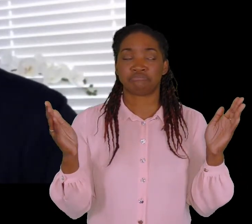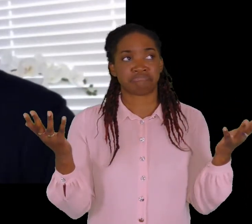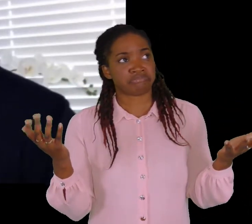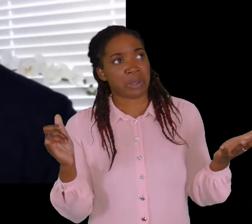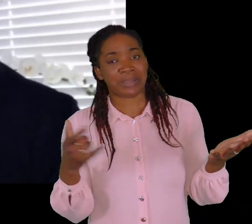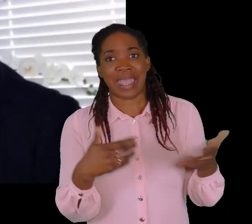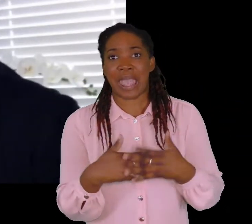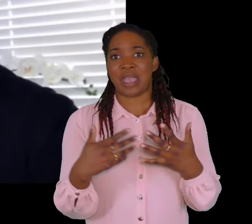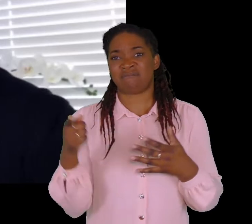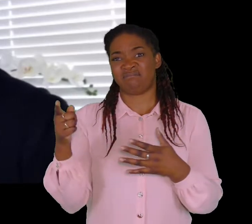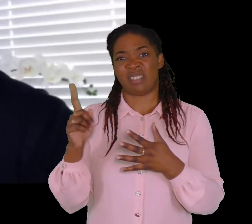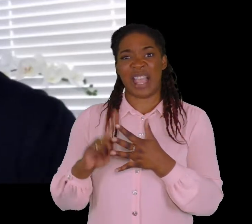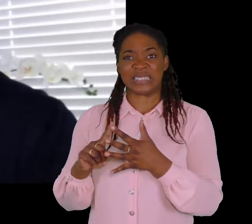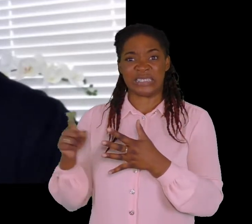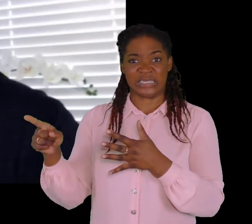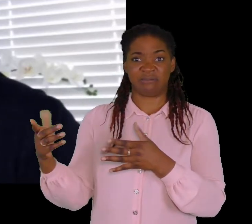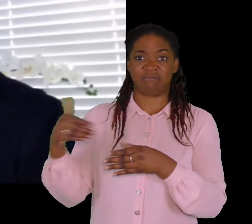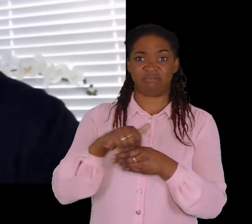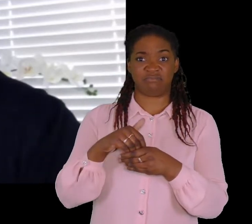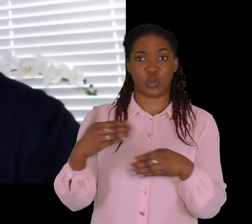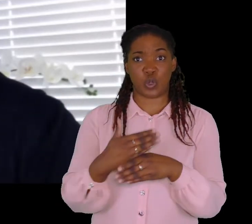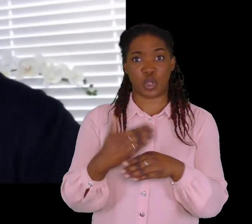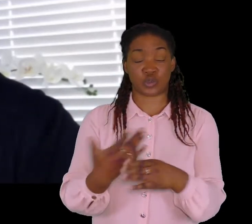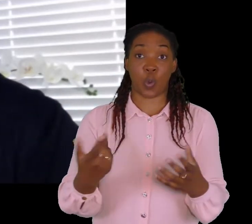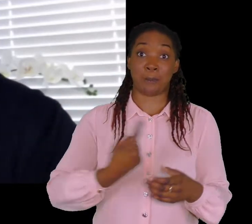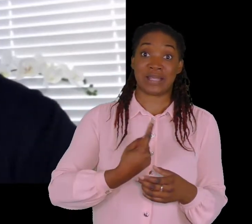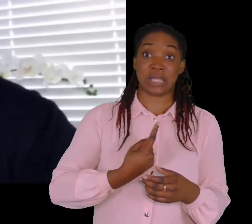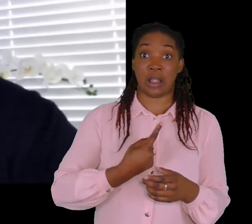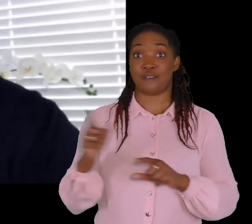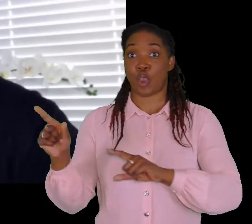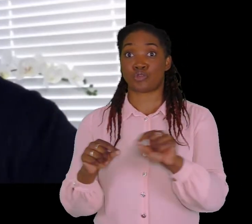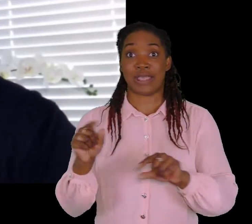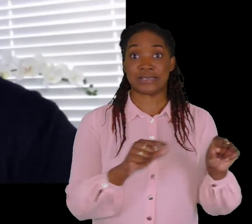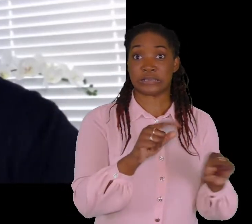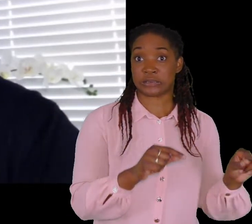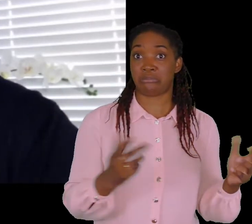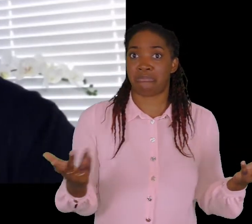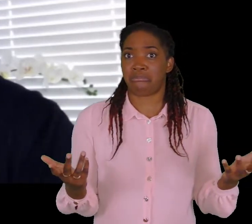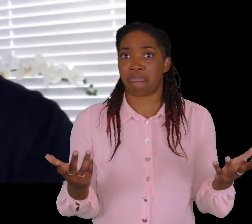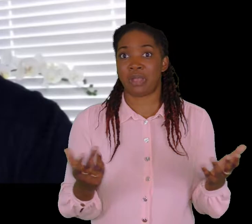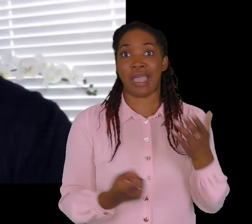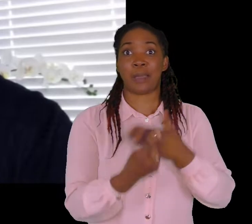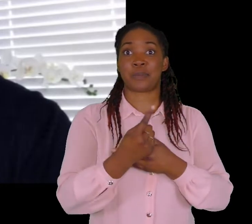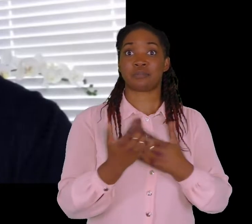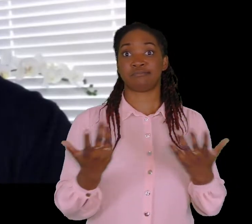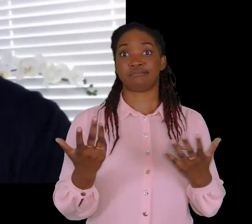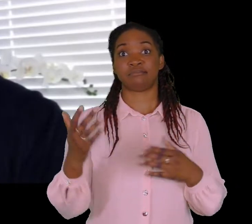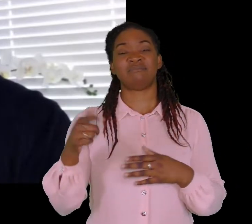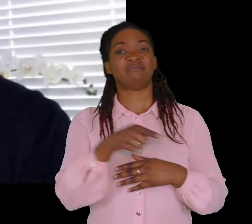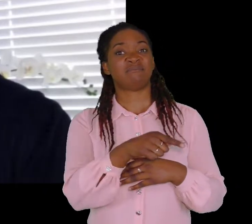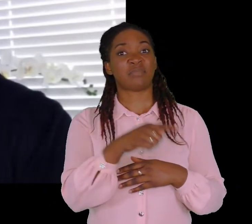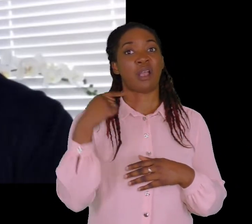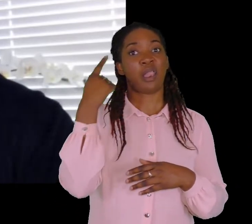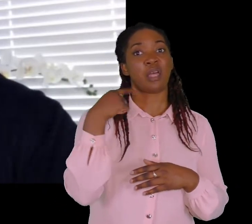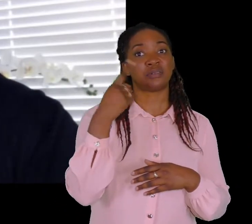that myself and Alan curated, Crossing Black Waters, took place at the South London Gallery, but it started in Leicester City Art Gallery.